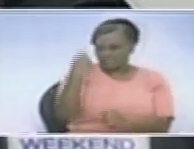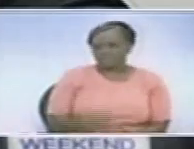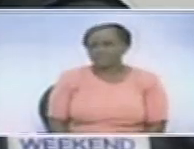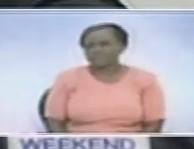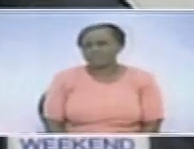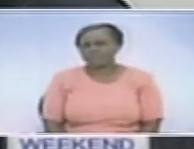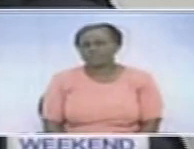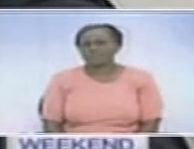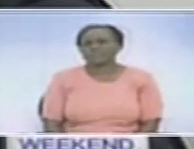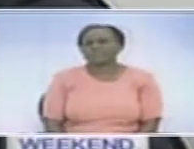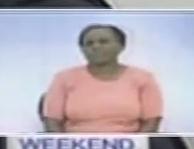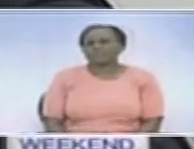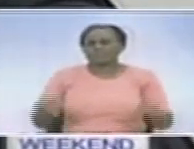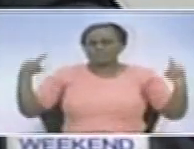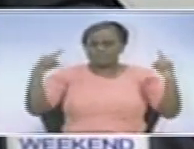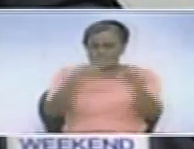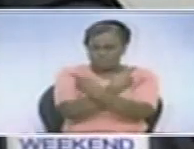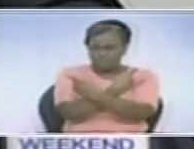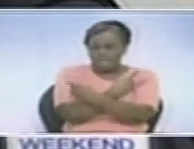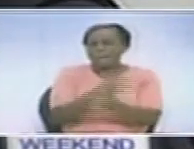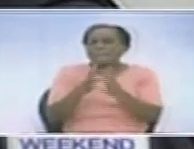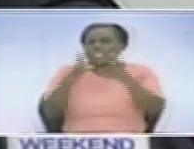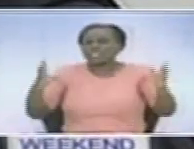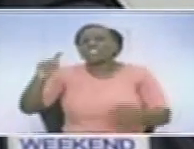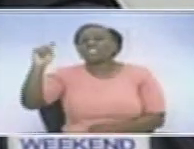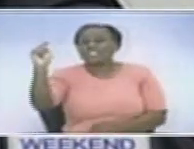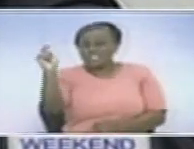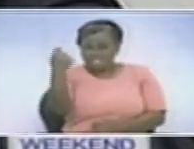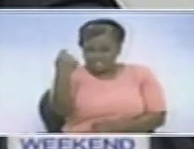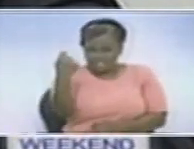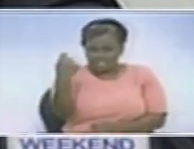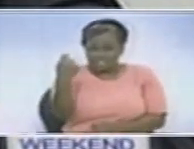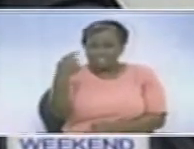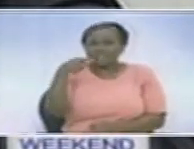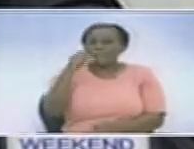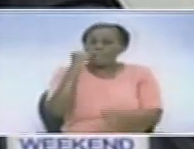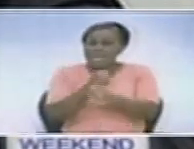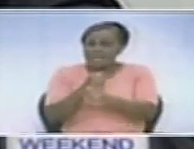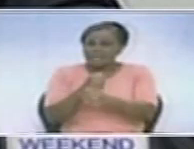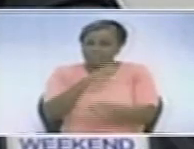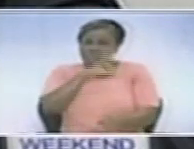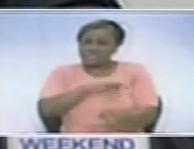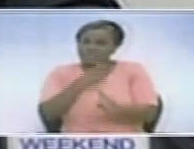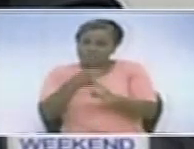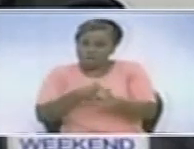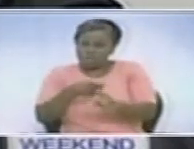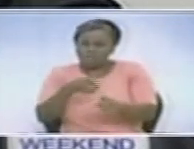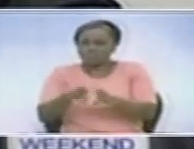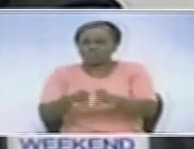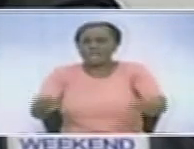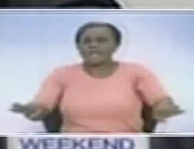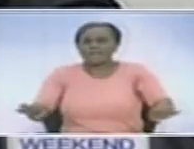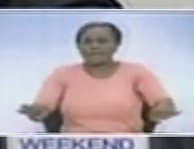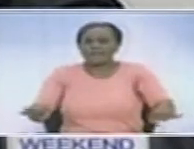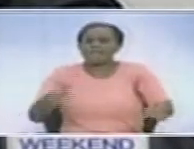on the contrary, Yvonne, the majority of Kenyans make their living from the soil. The majority of them are